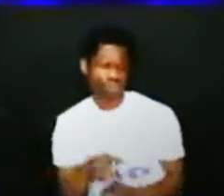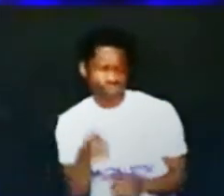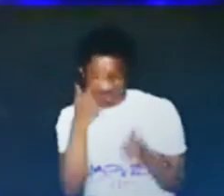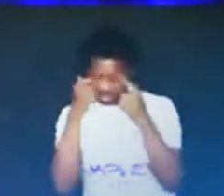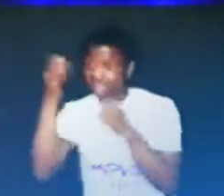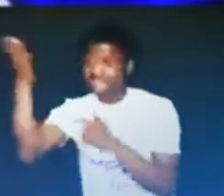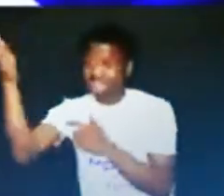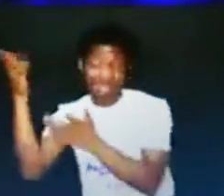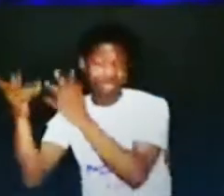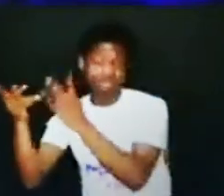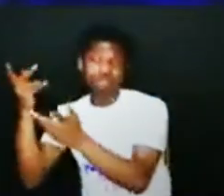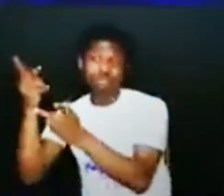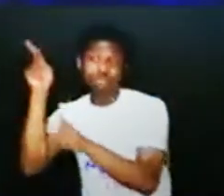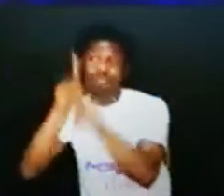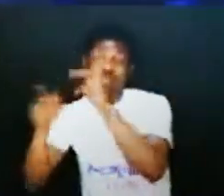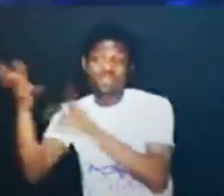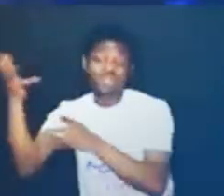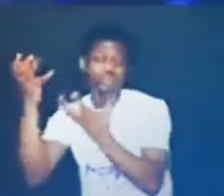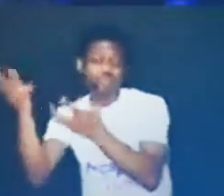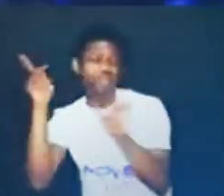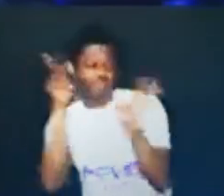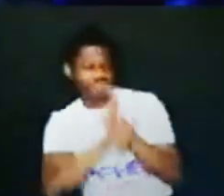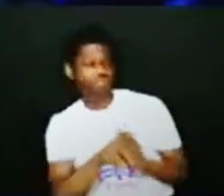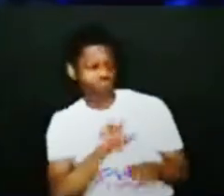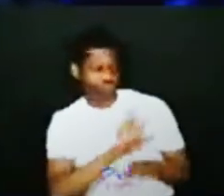Jerusalem. And the disciples also restrained him.